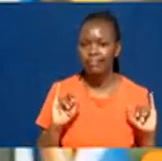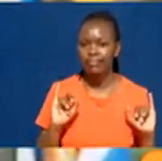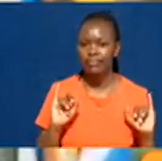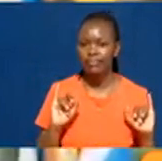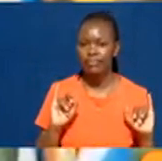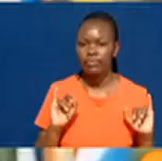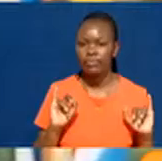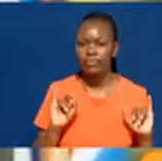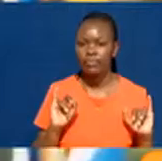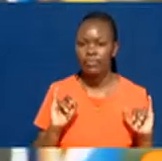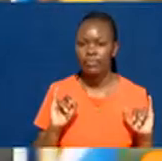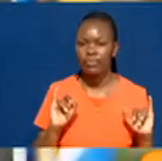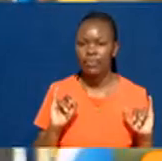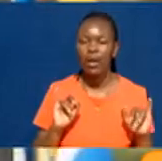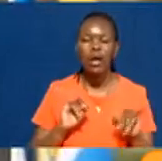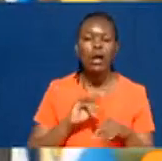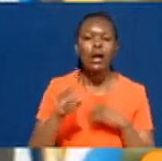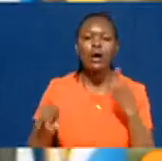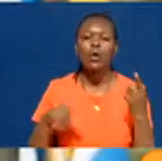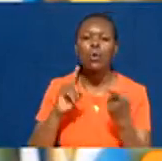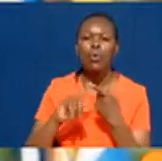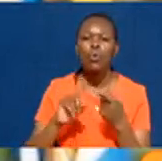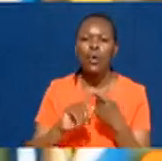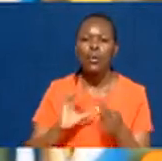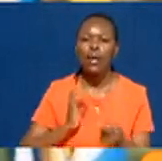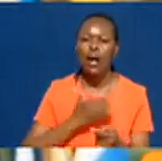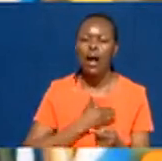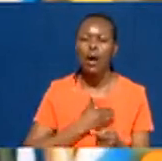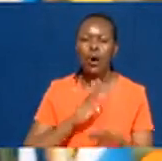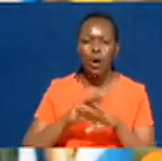When our good friend